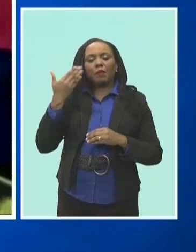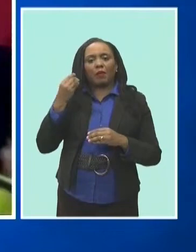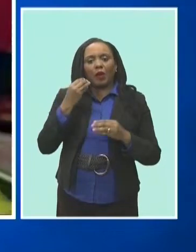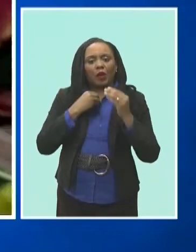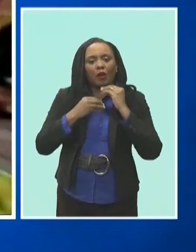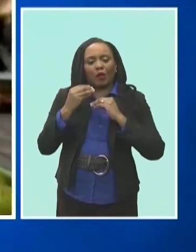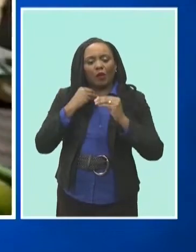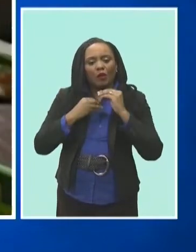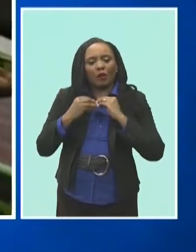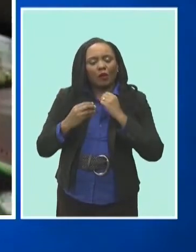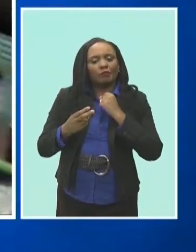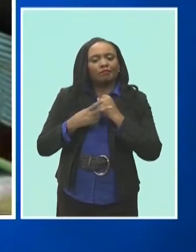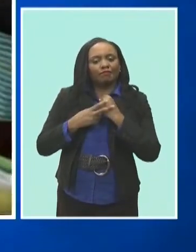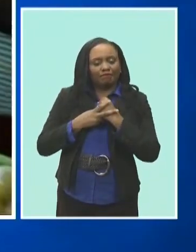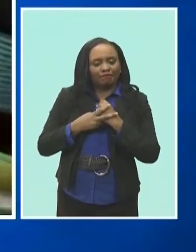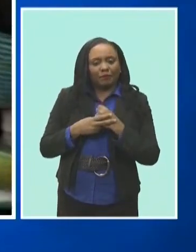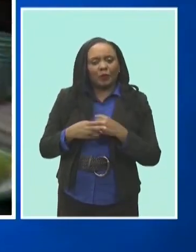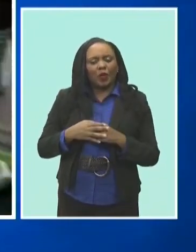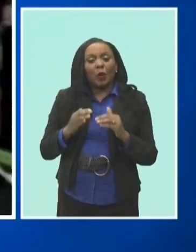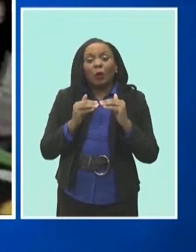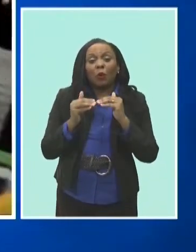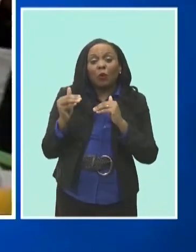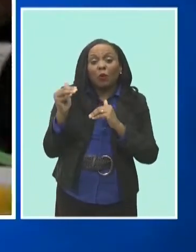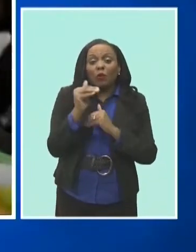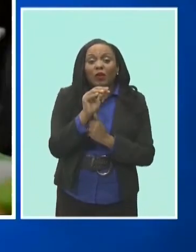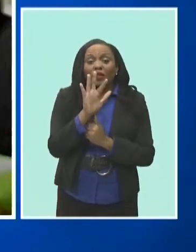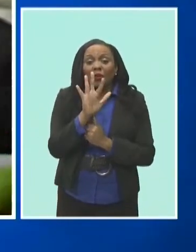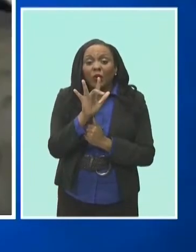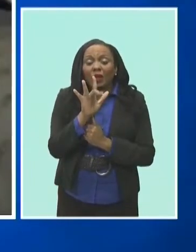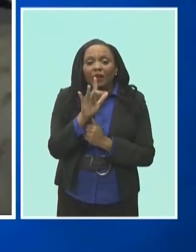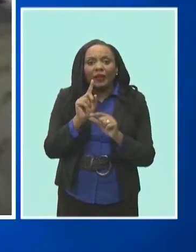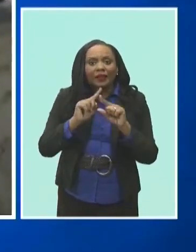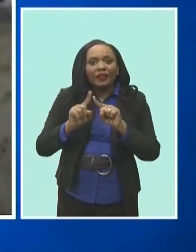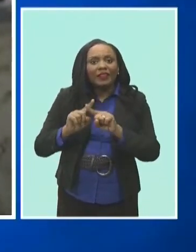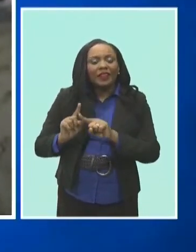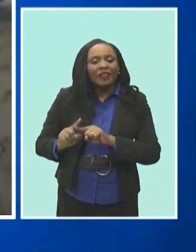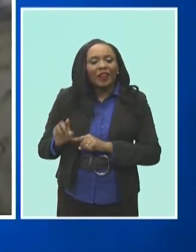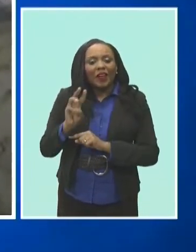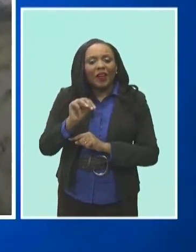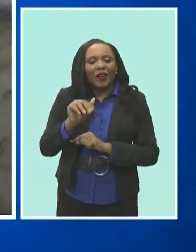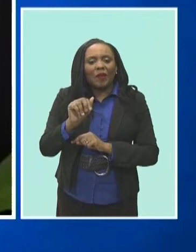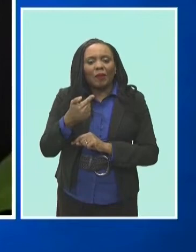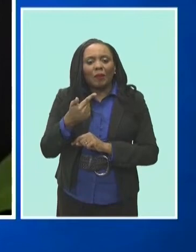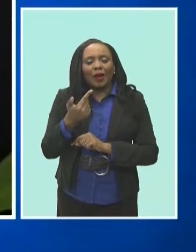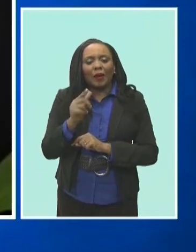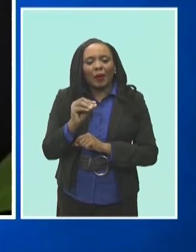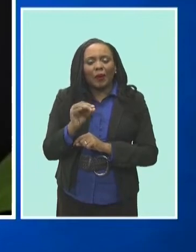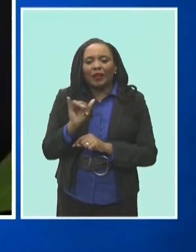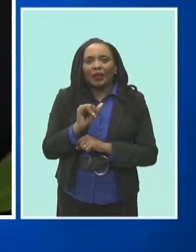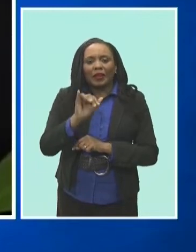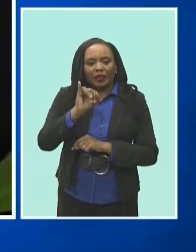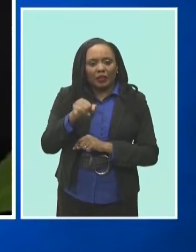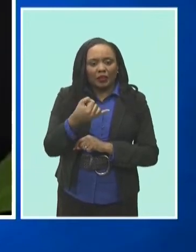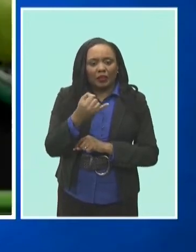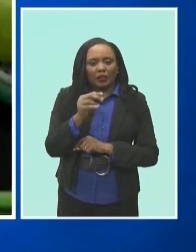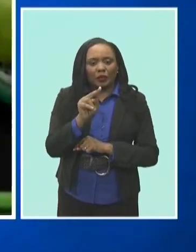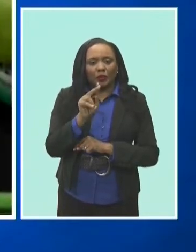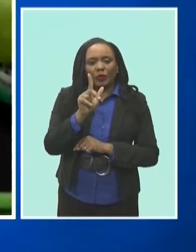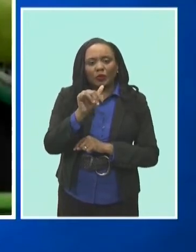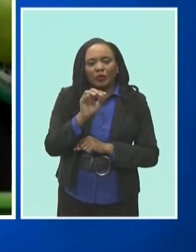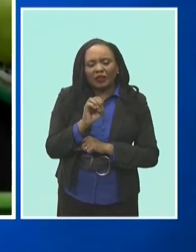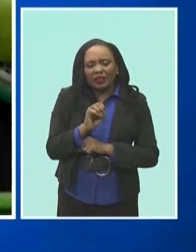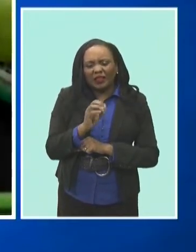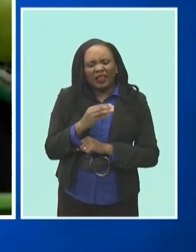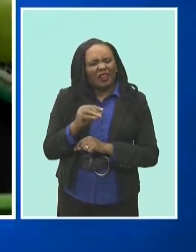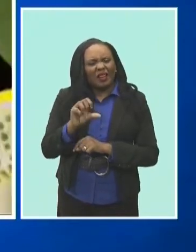The exhibition showcased over 25 varieties of mangoes, such as the popular Julie and Starch, and some little-known